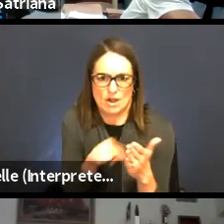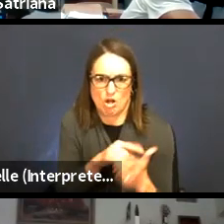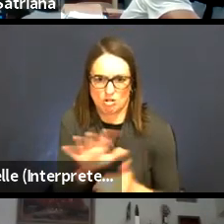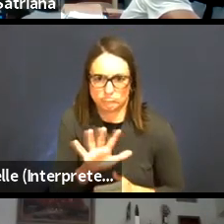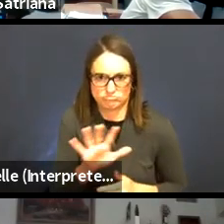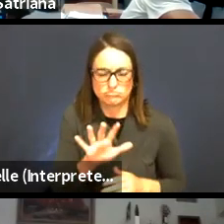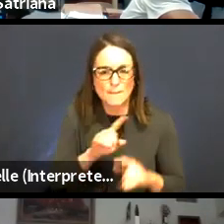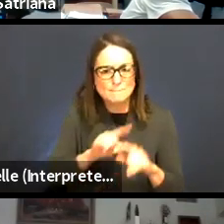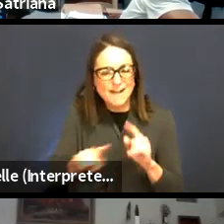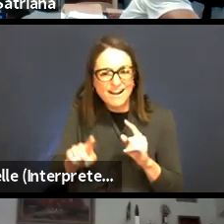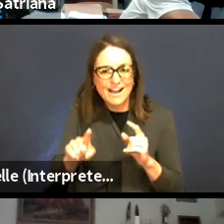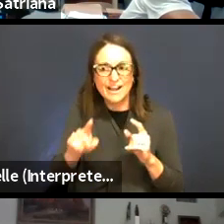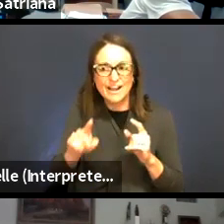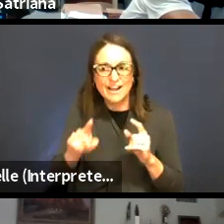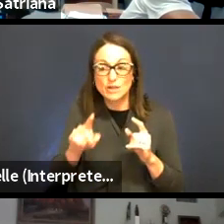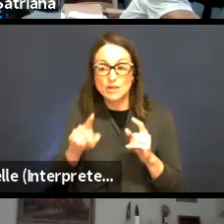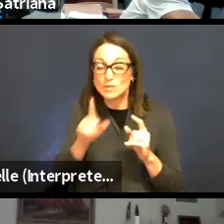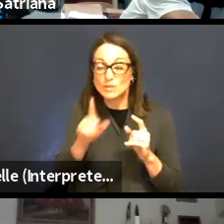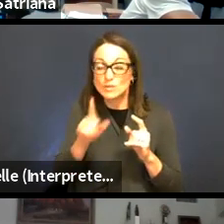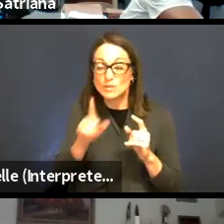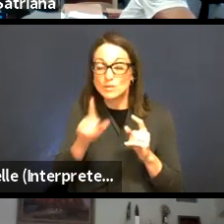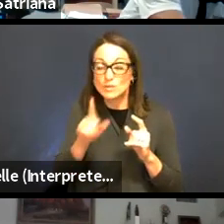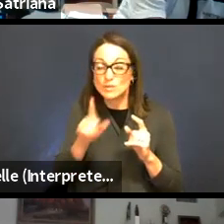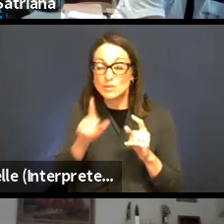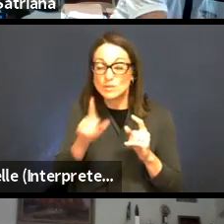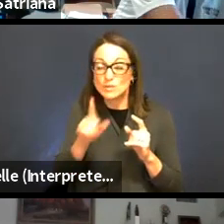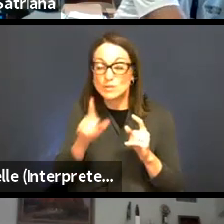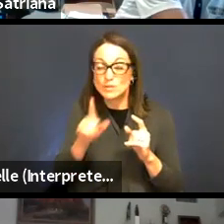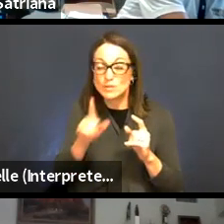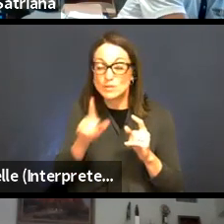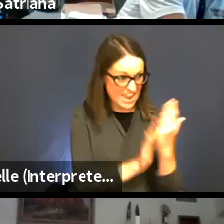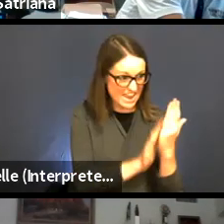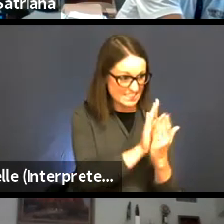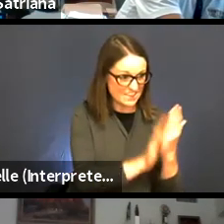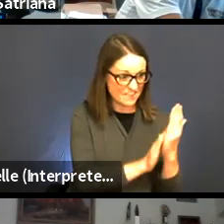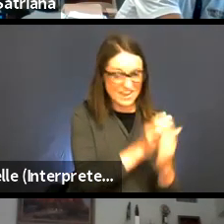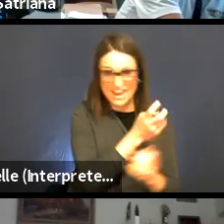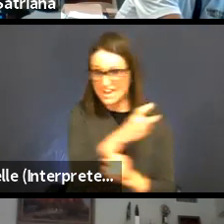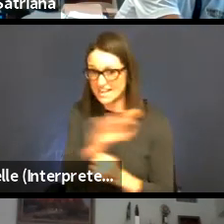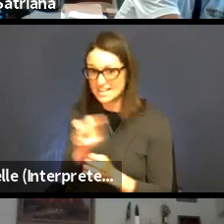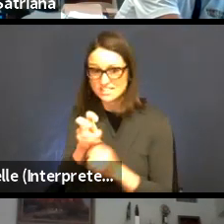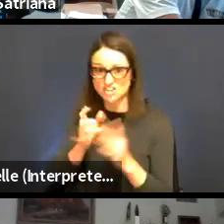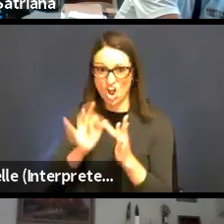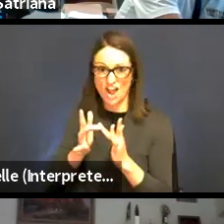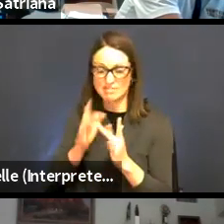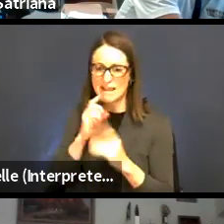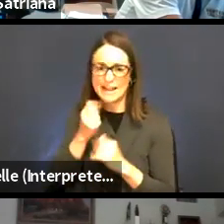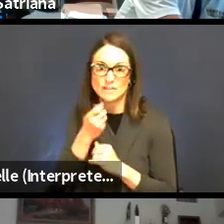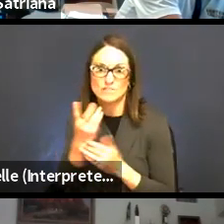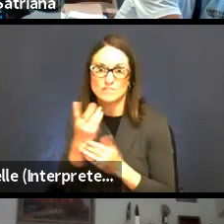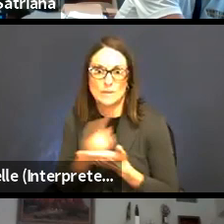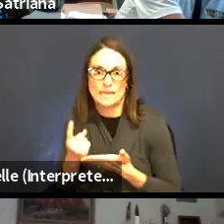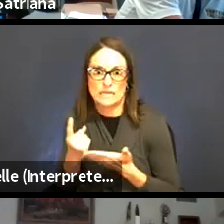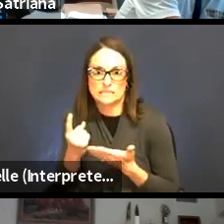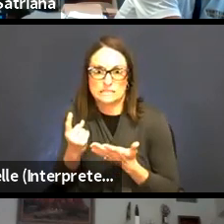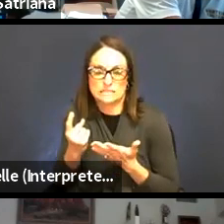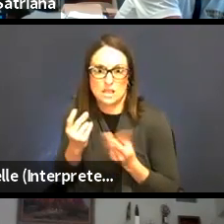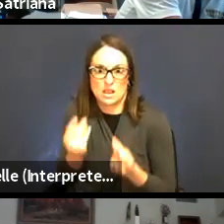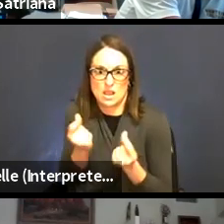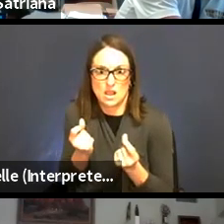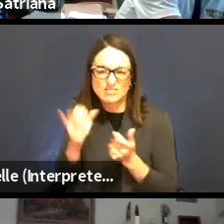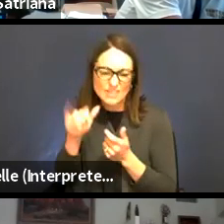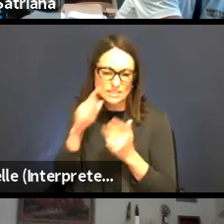from a face-to-face to an online in a matter of a couple of weeks, that's to be expected. But having said